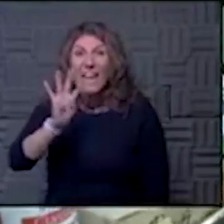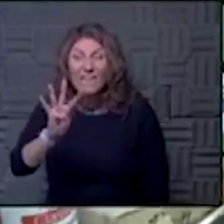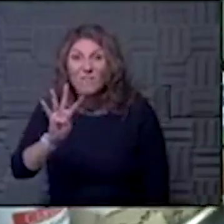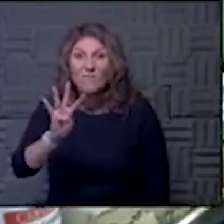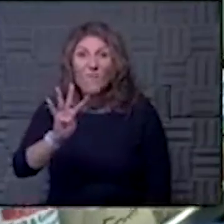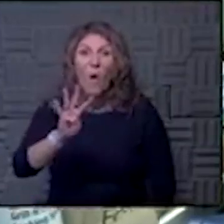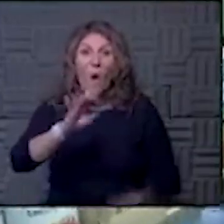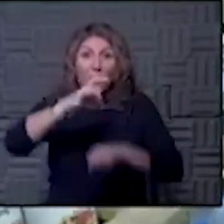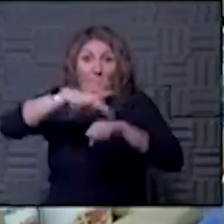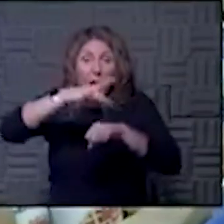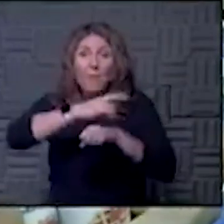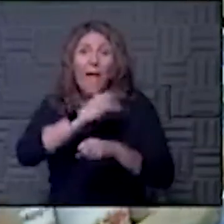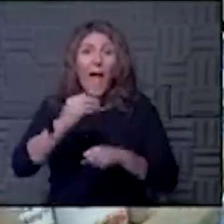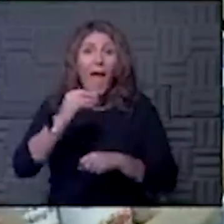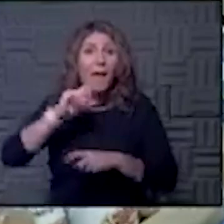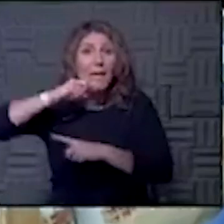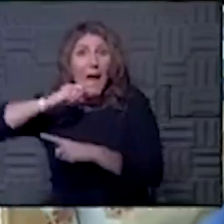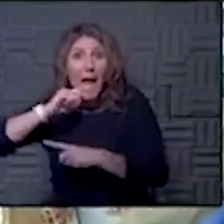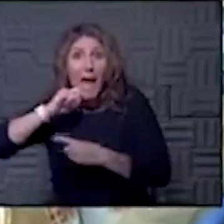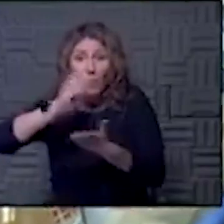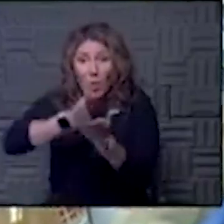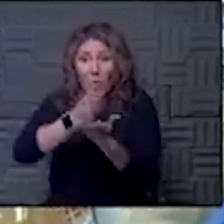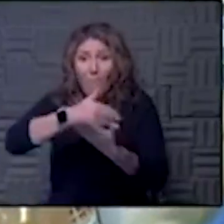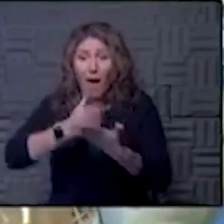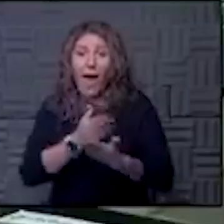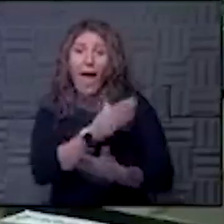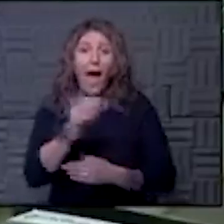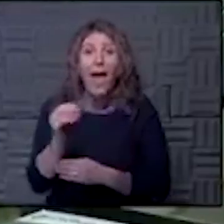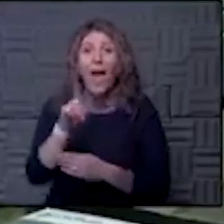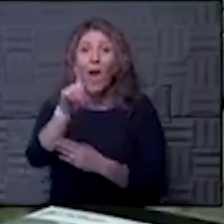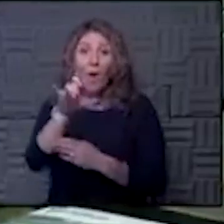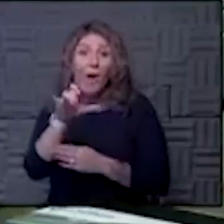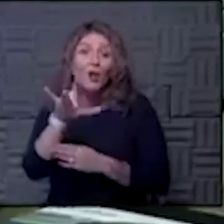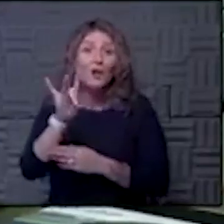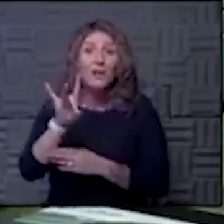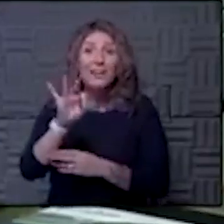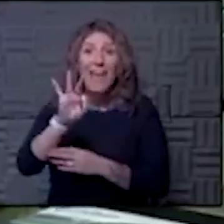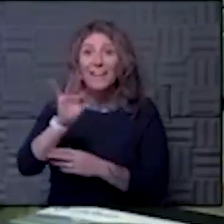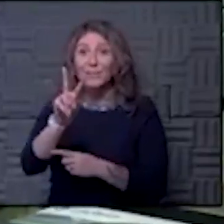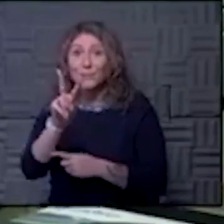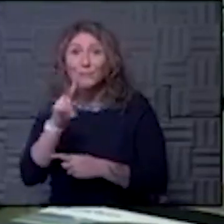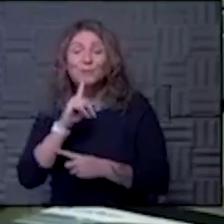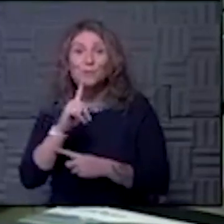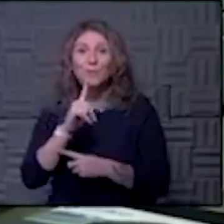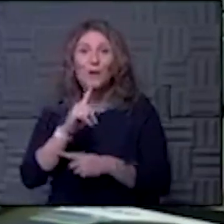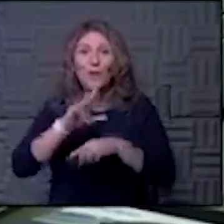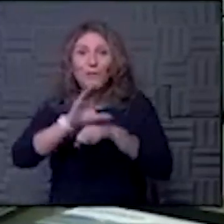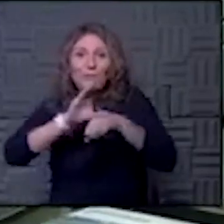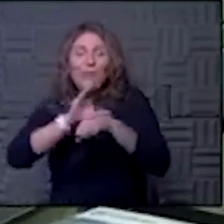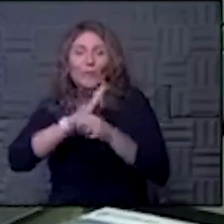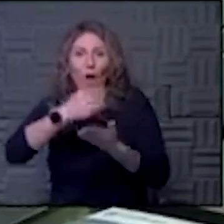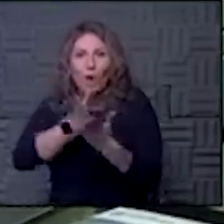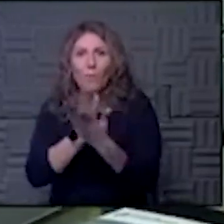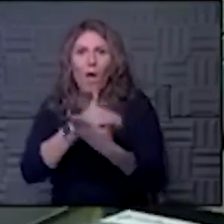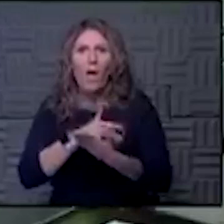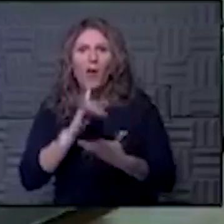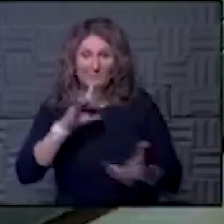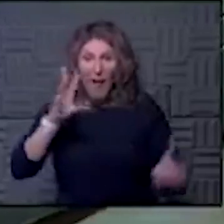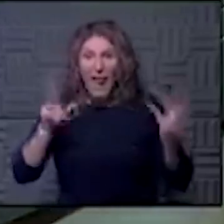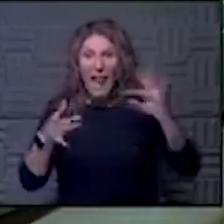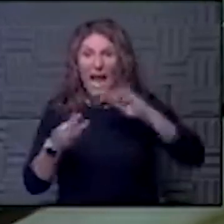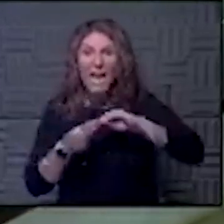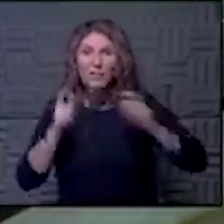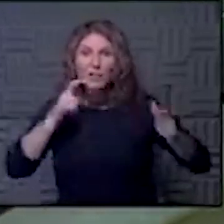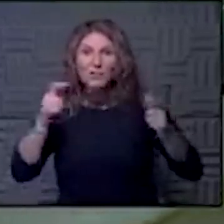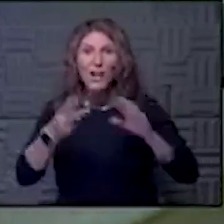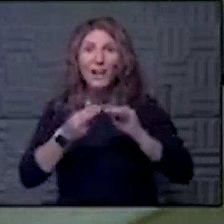pie. I had to breathe, plus 192 slices of chocolate cream pie. That's approximately a big number. So thanks a